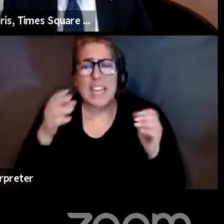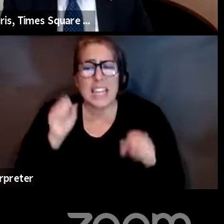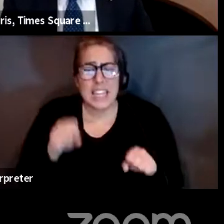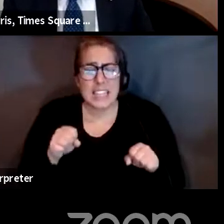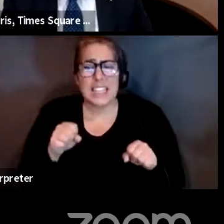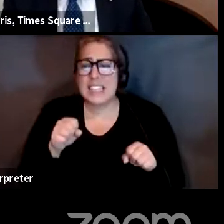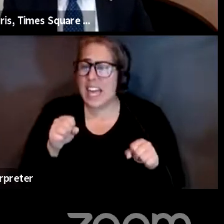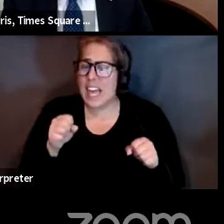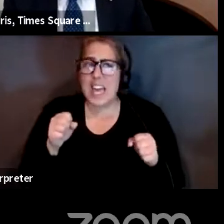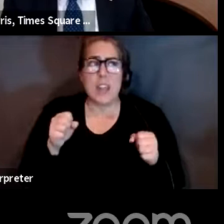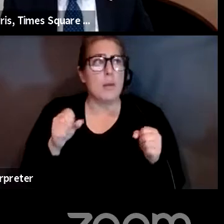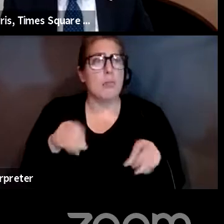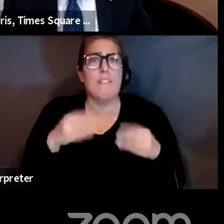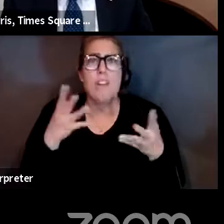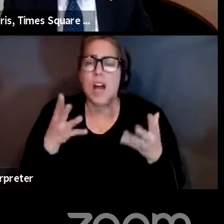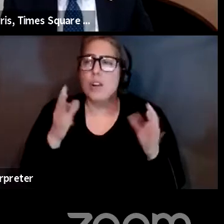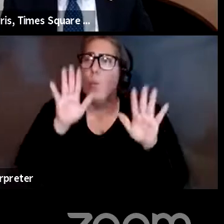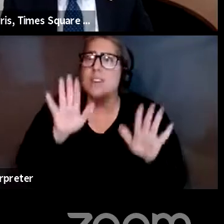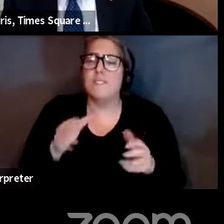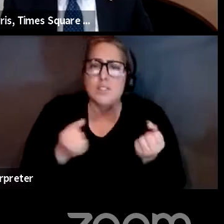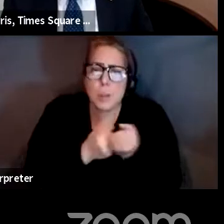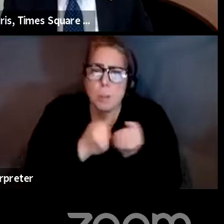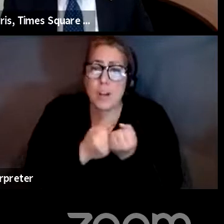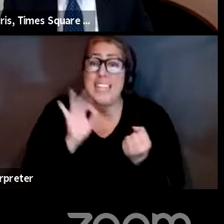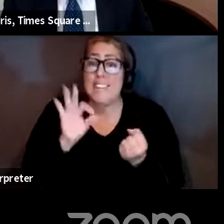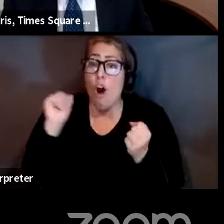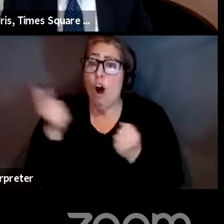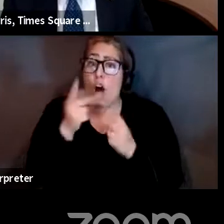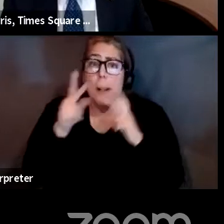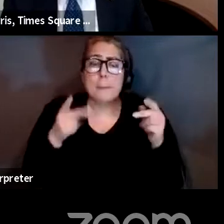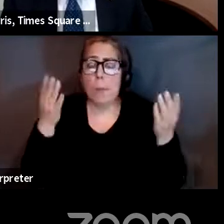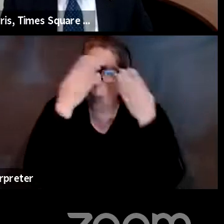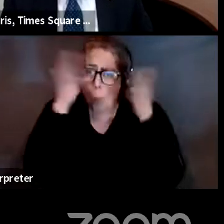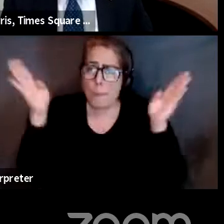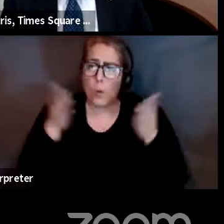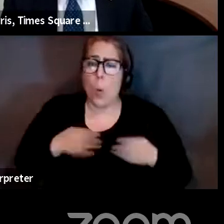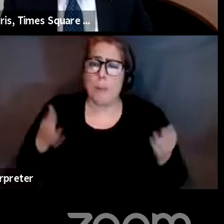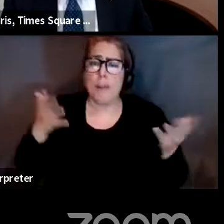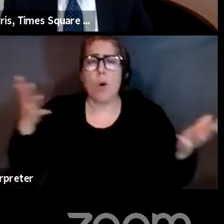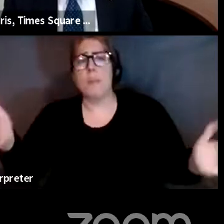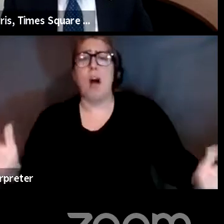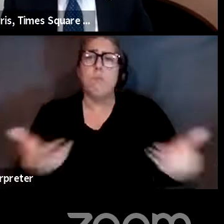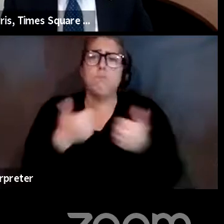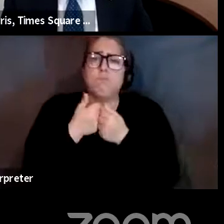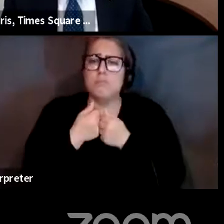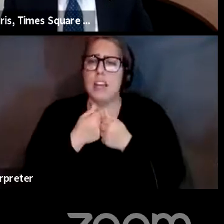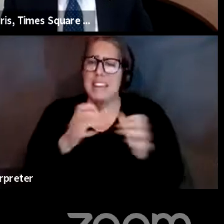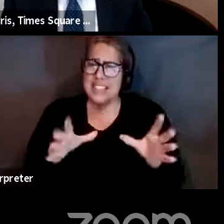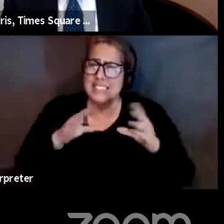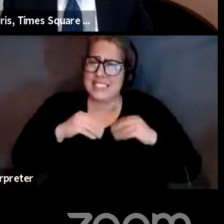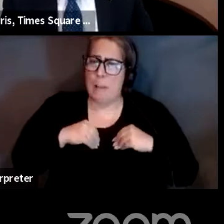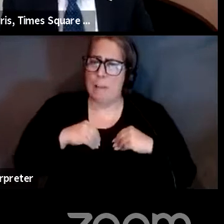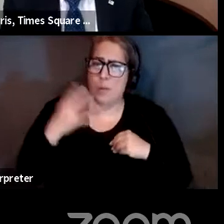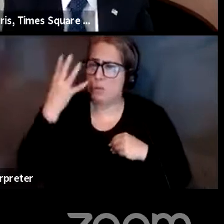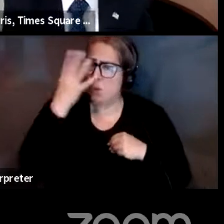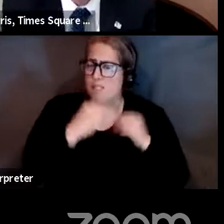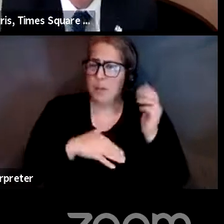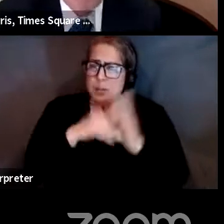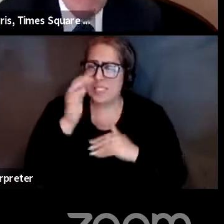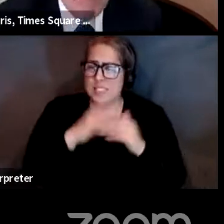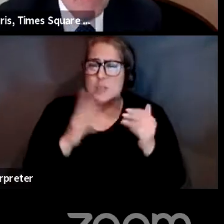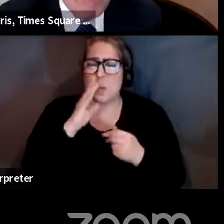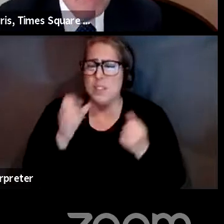all open our arms as widely as we can, and we welcome them into our neighborhoods in these beautiful buildings that are located across our city.